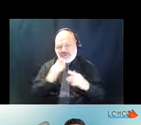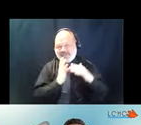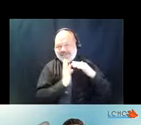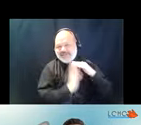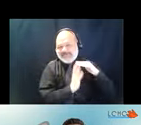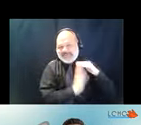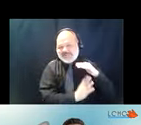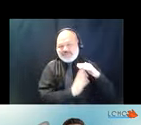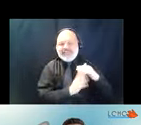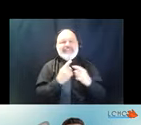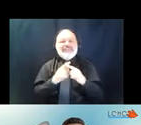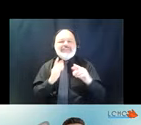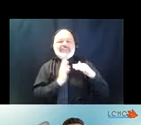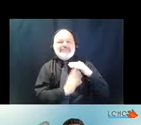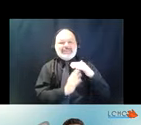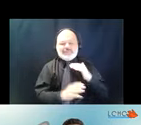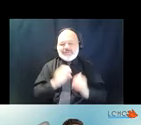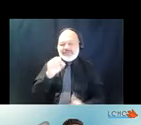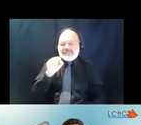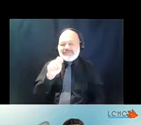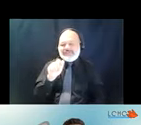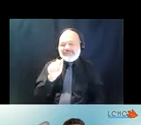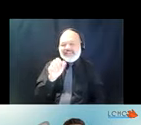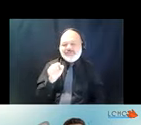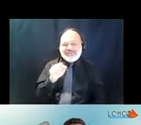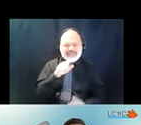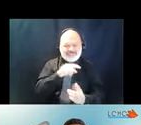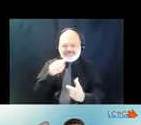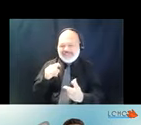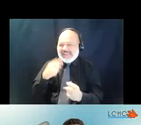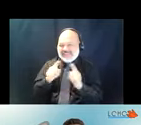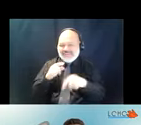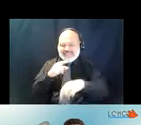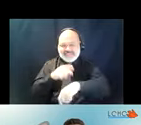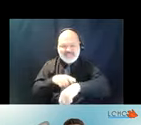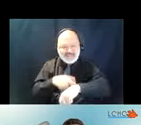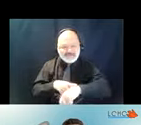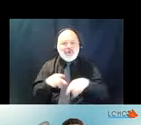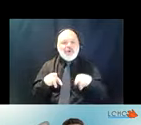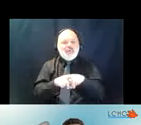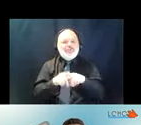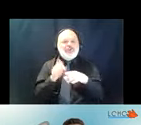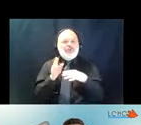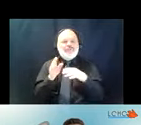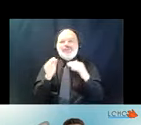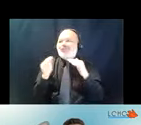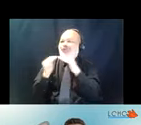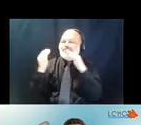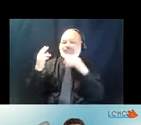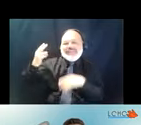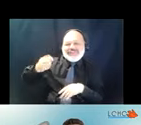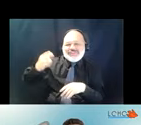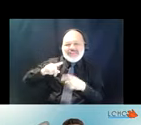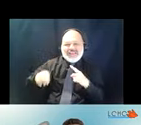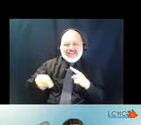some different immigration statuses across different points of time. We also share a common history with the United States of a